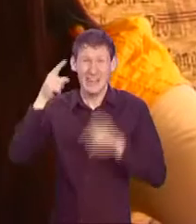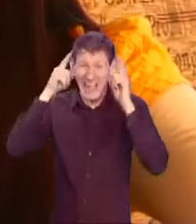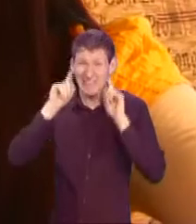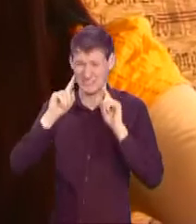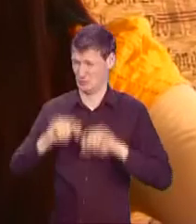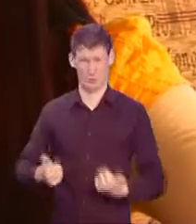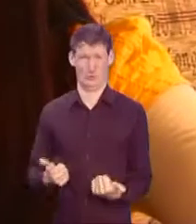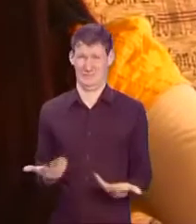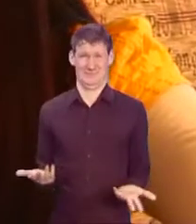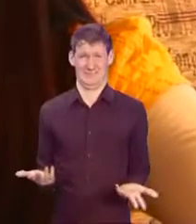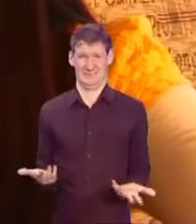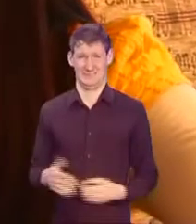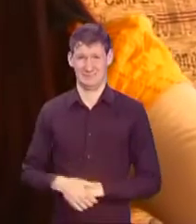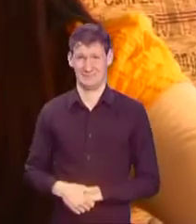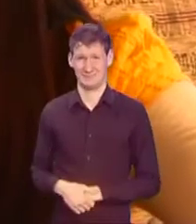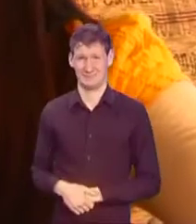new digital hearing aid.